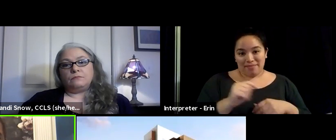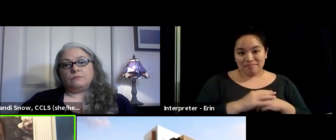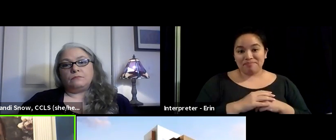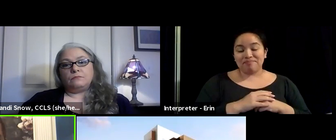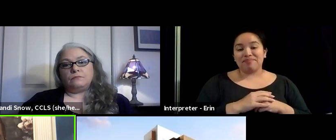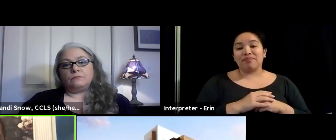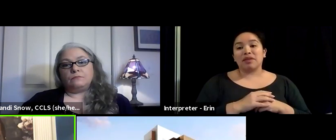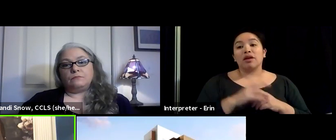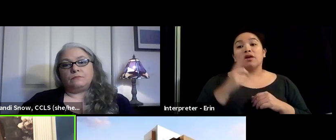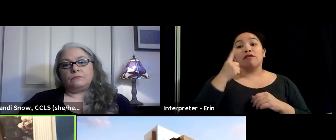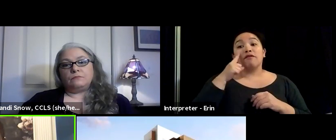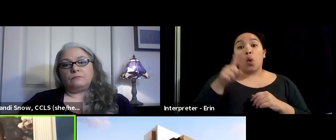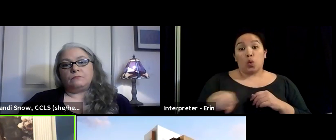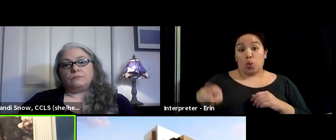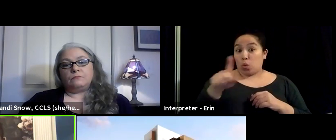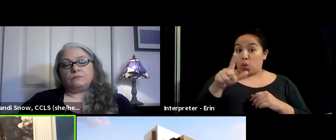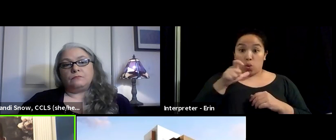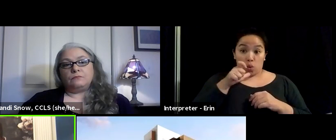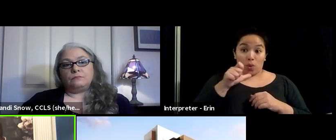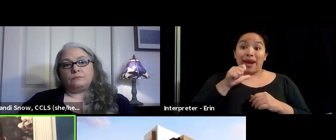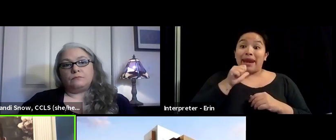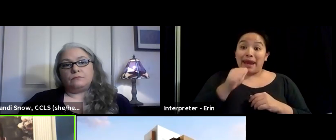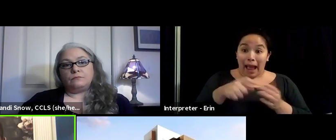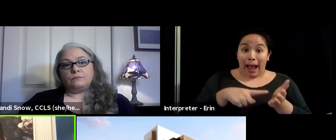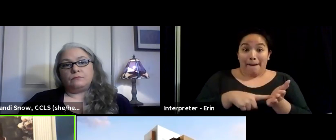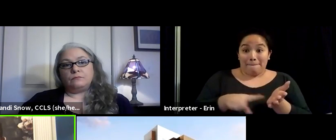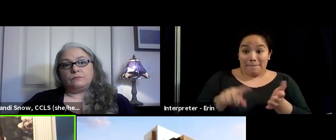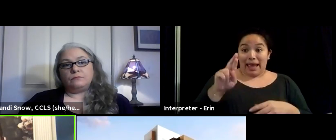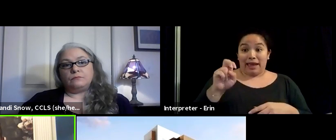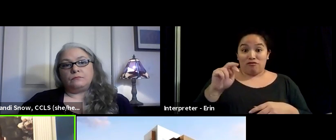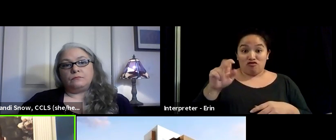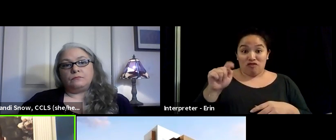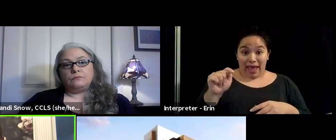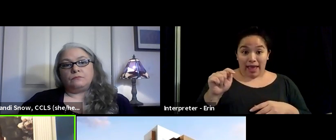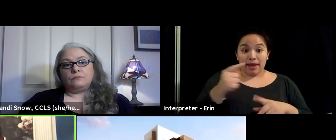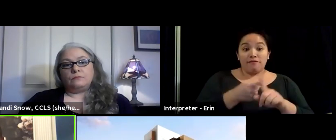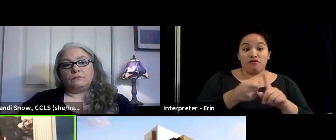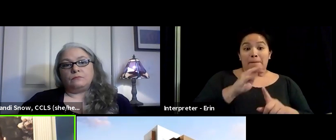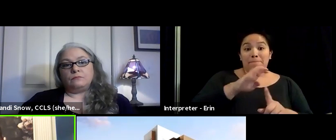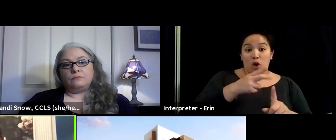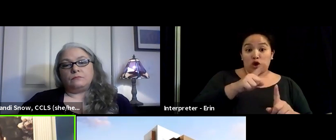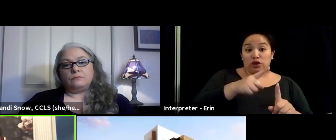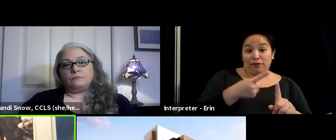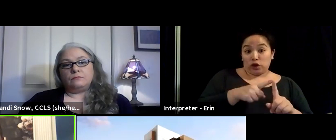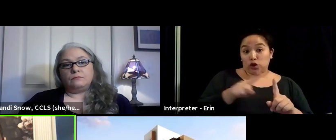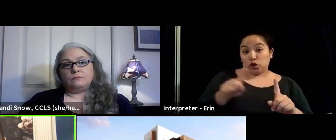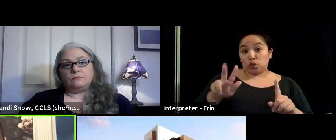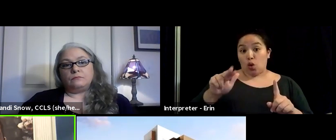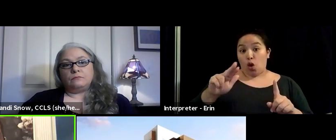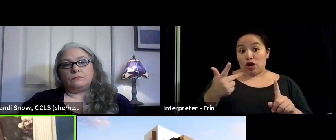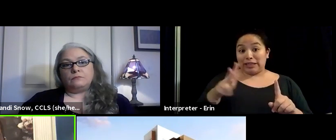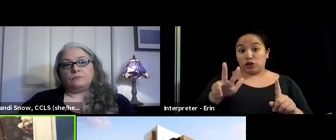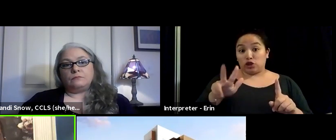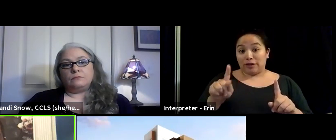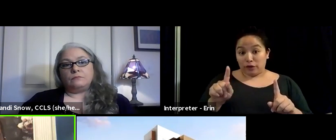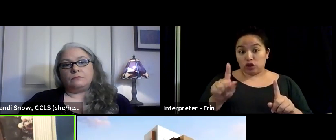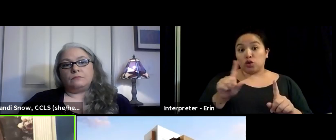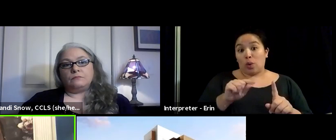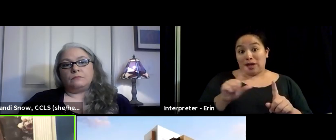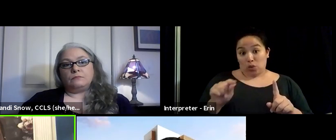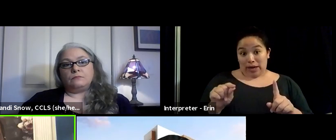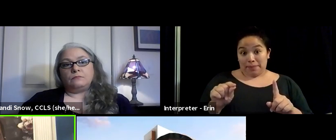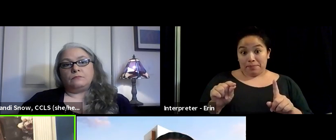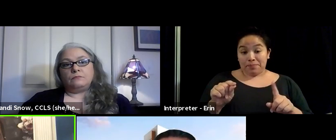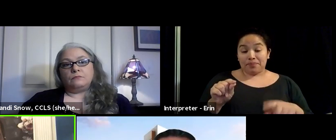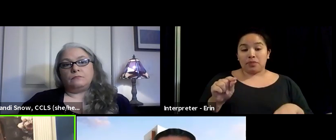those of you who were unable to pay rent due between March 1st and August 31st of 2020, you